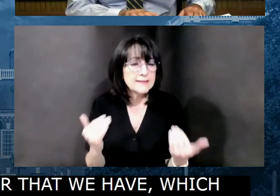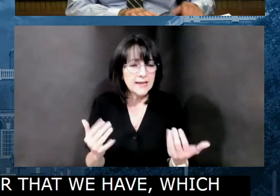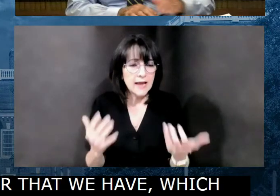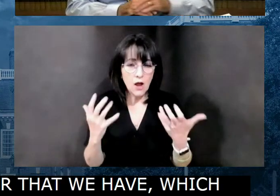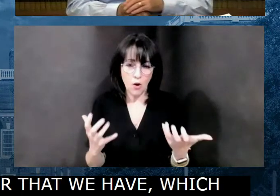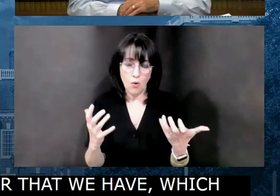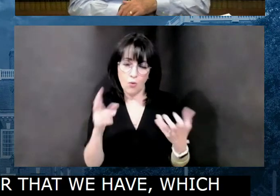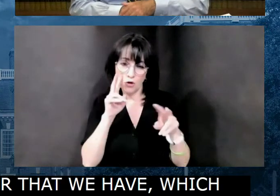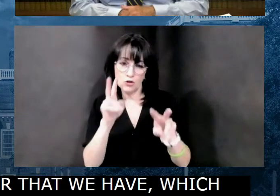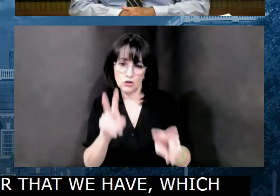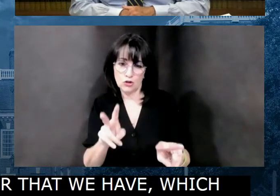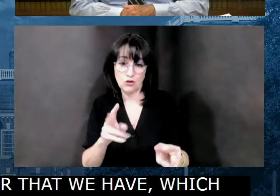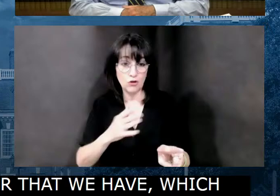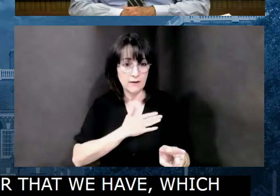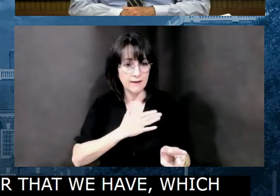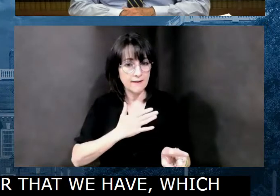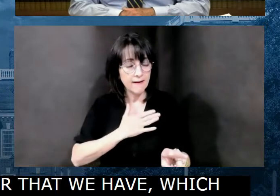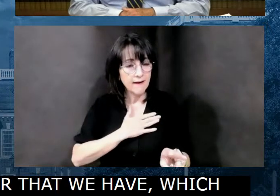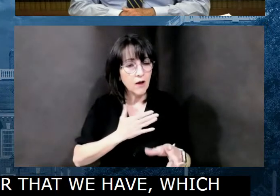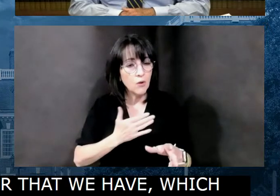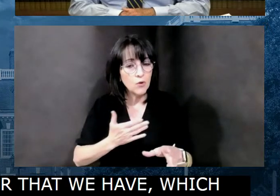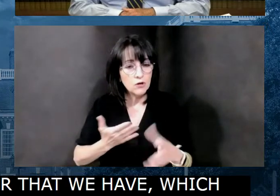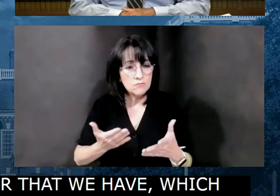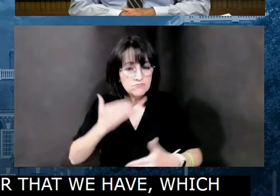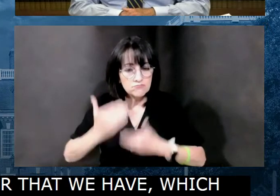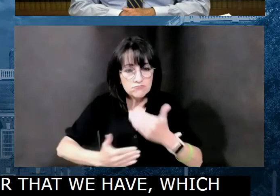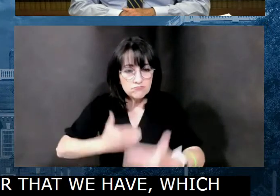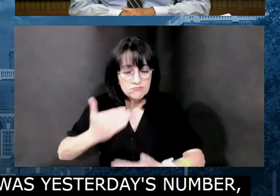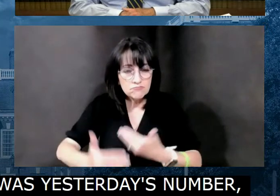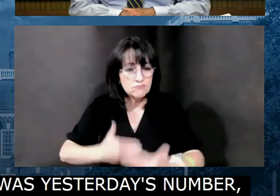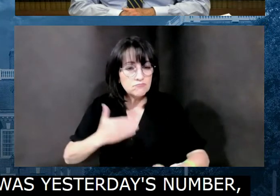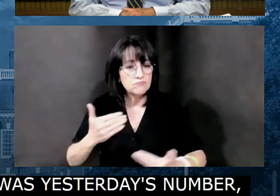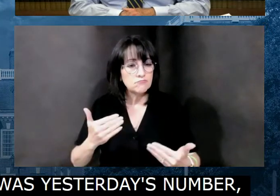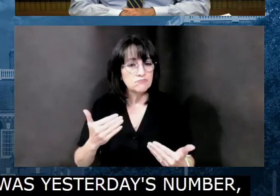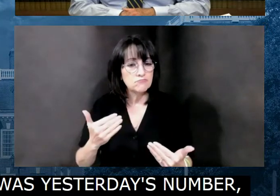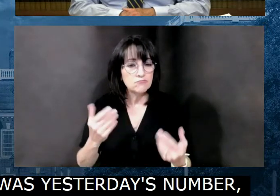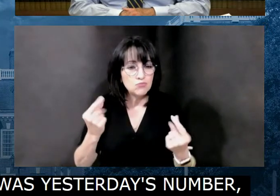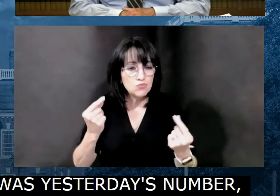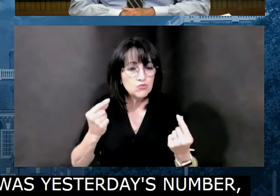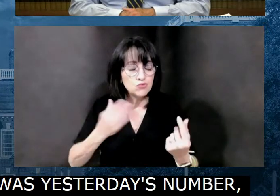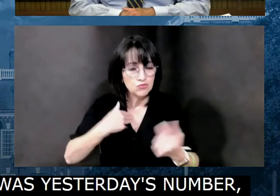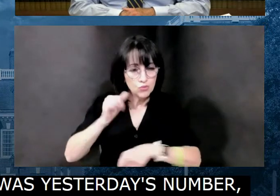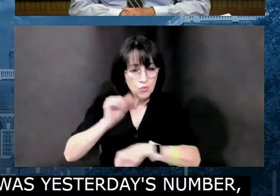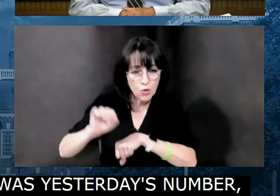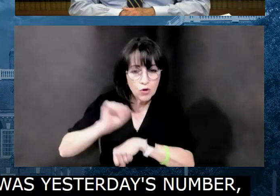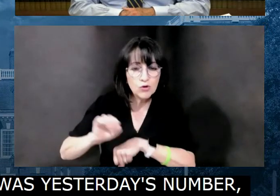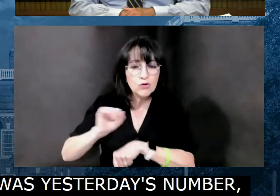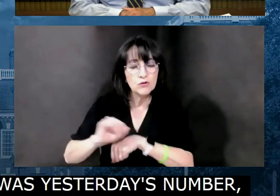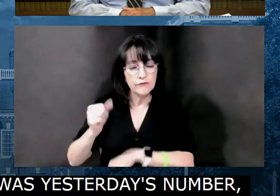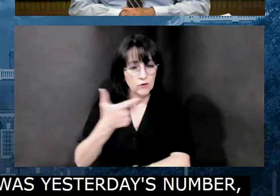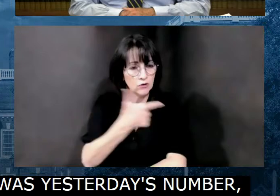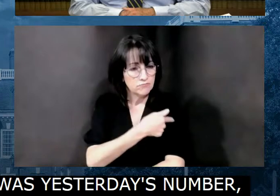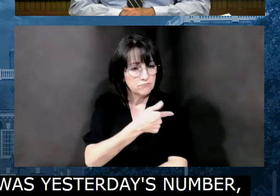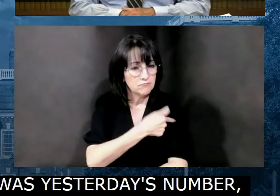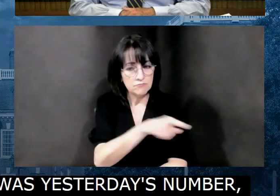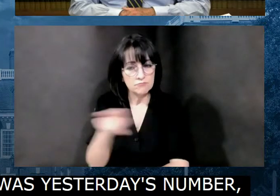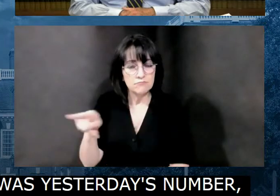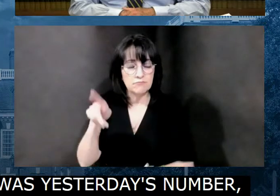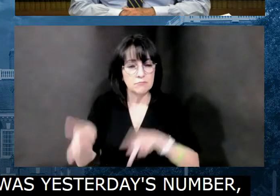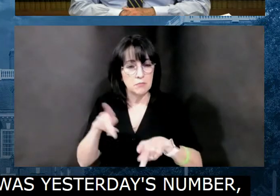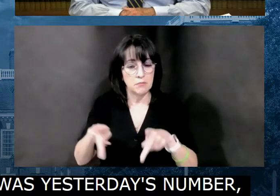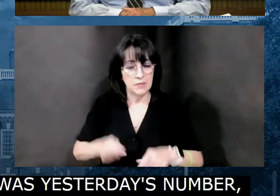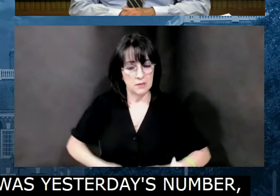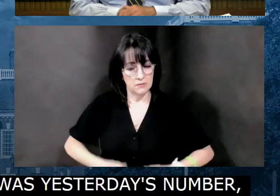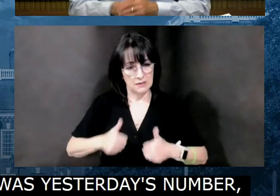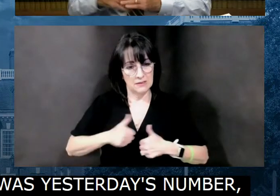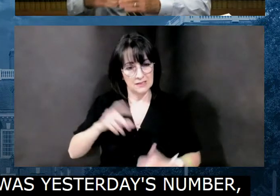success, our progress being made, vaccinating Delawareans. We are making significant progress here. Just a